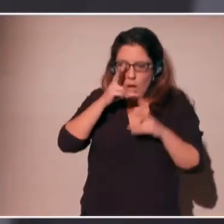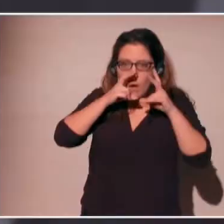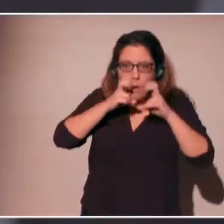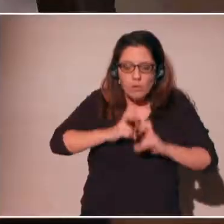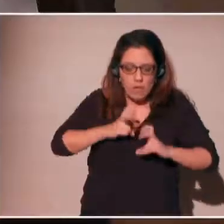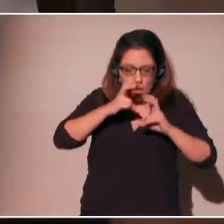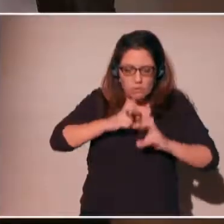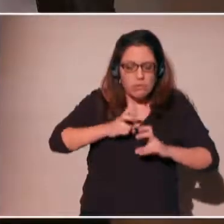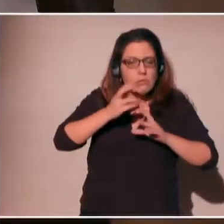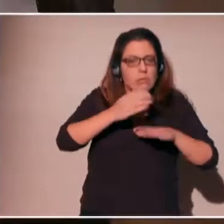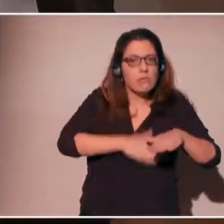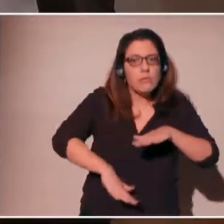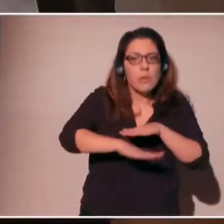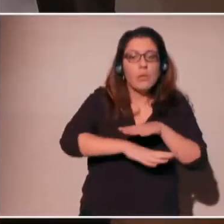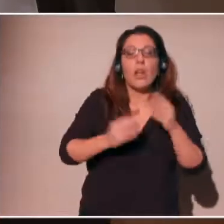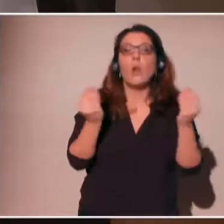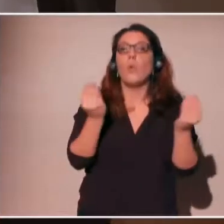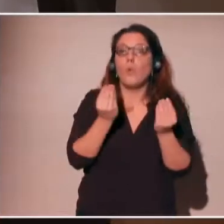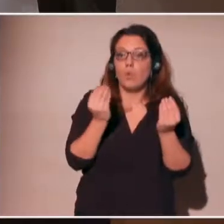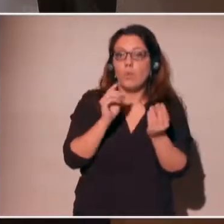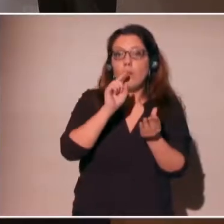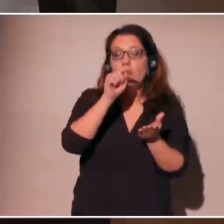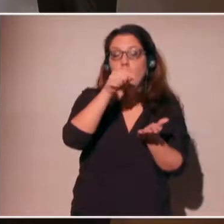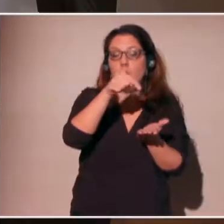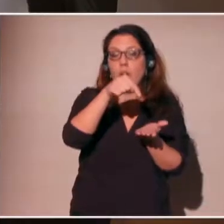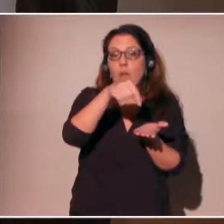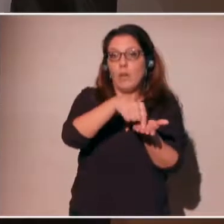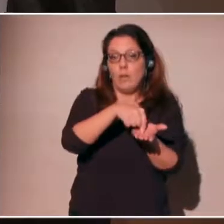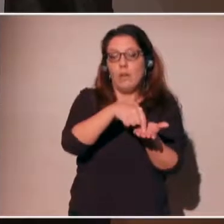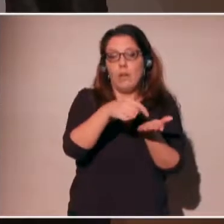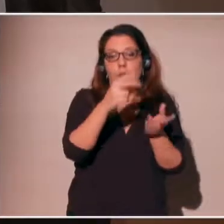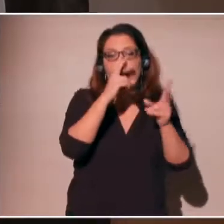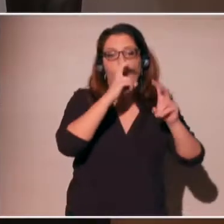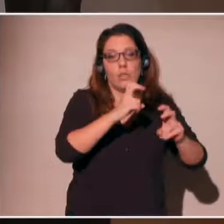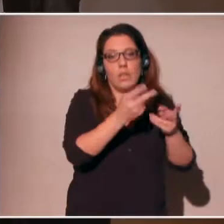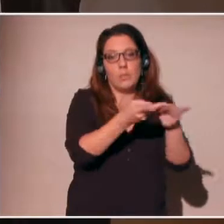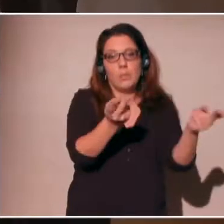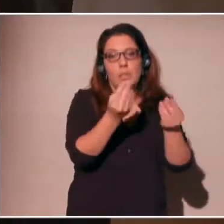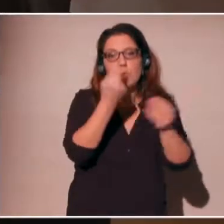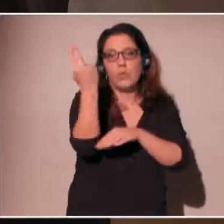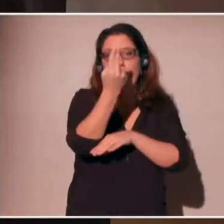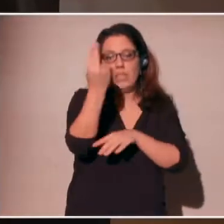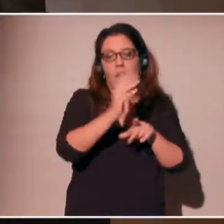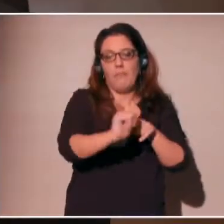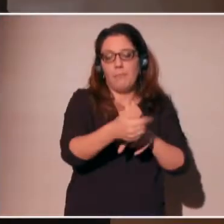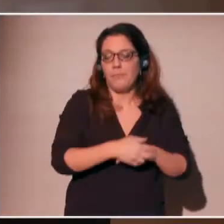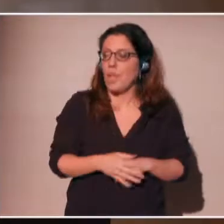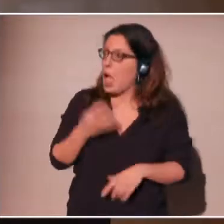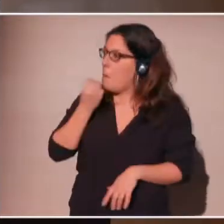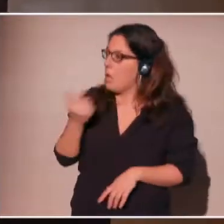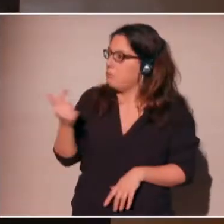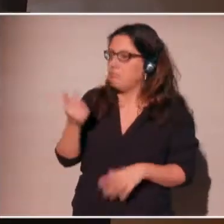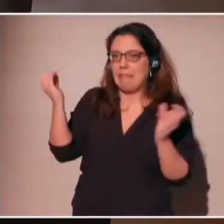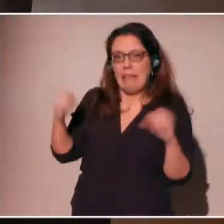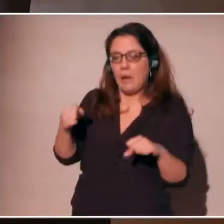this requires lots of fundamental research, which is undertaken better in public sectors and academic